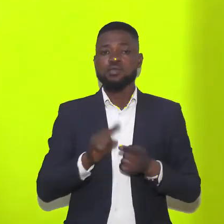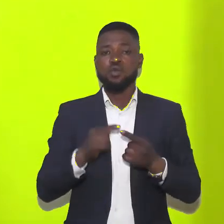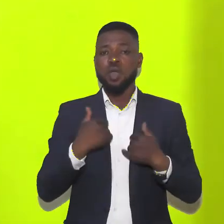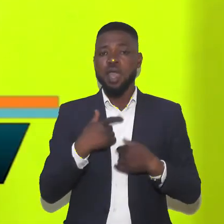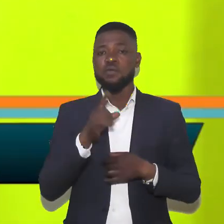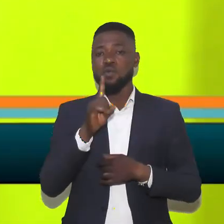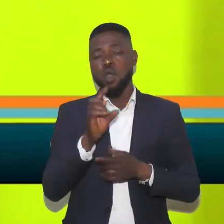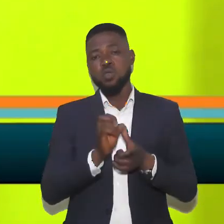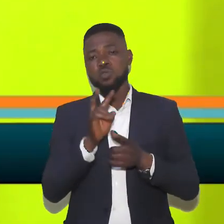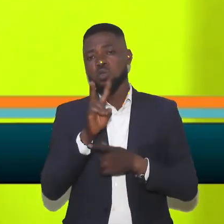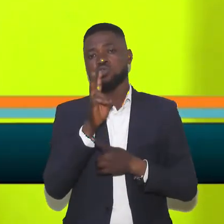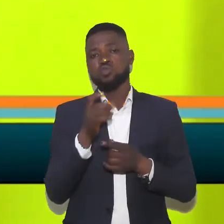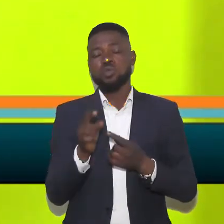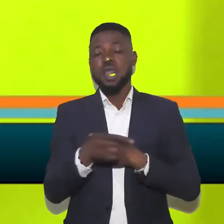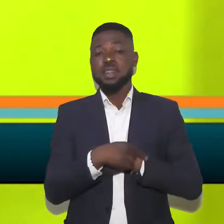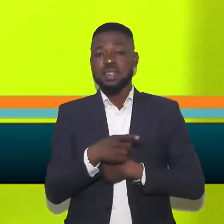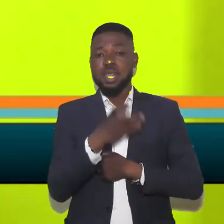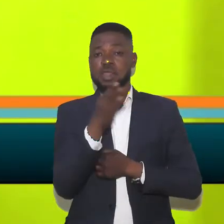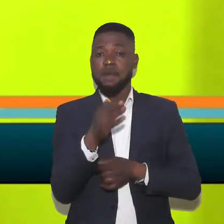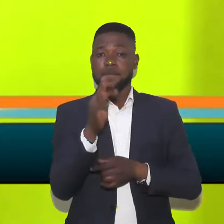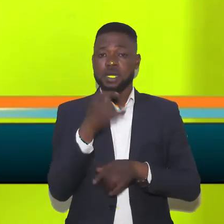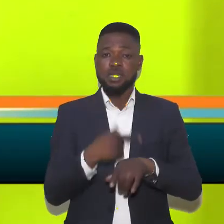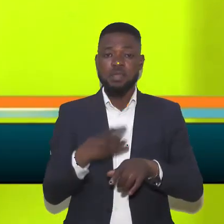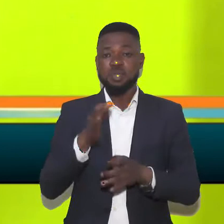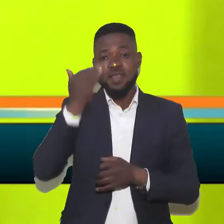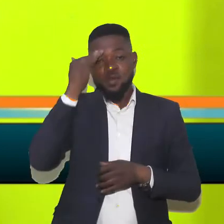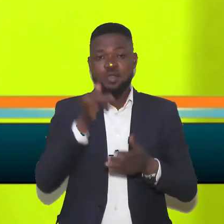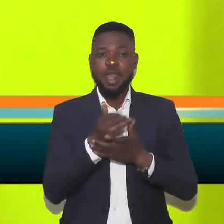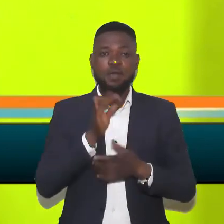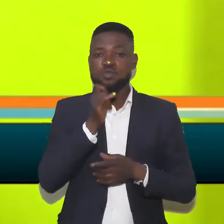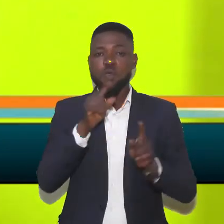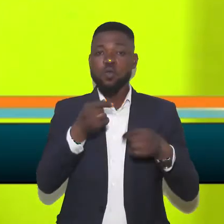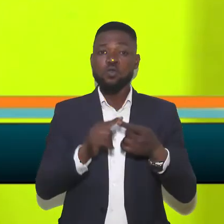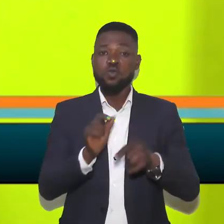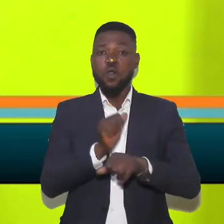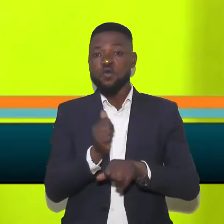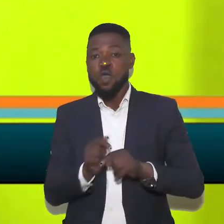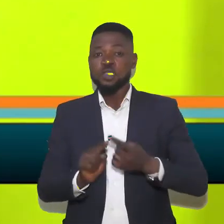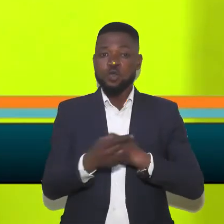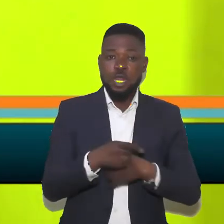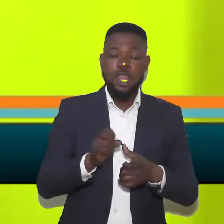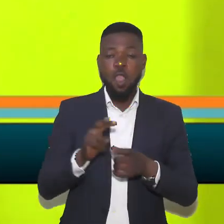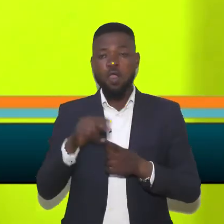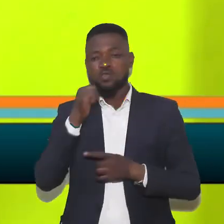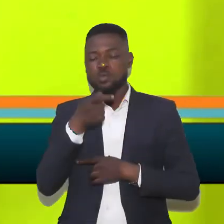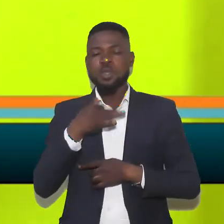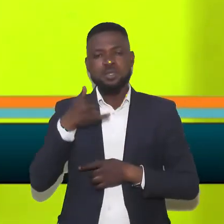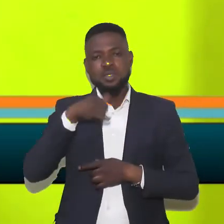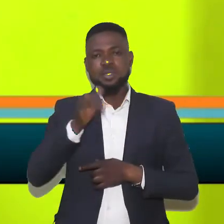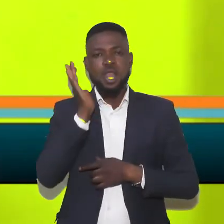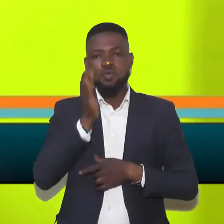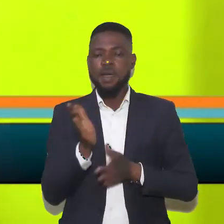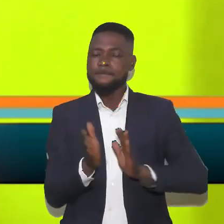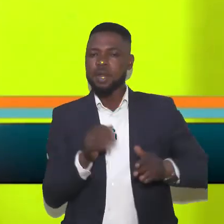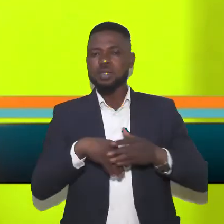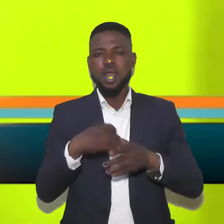or 2 days off. And they too, I'm sure by the time they know that, okay, I'm not going to be at work today or tomorrow or day after. They will